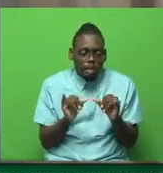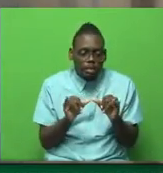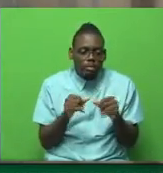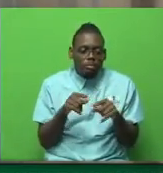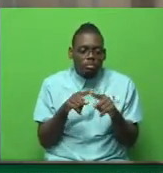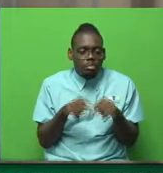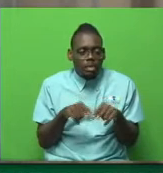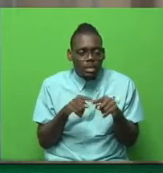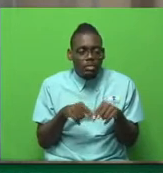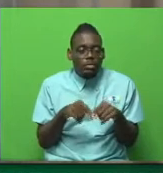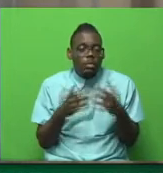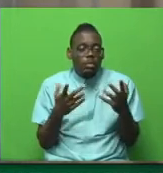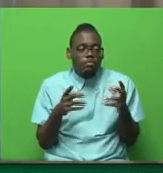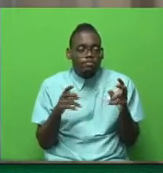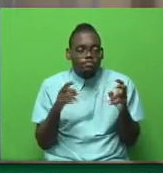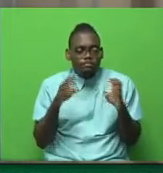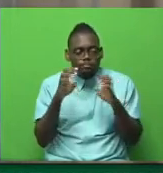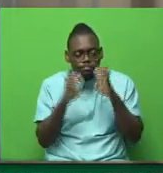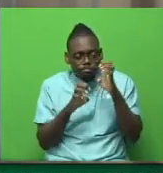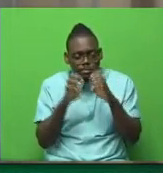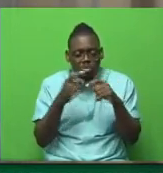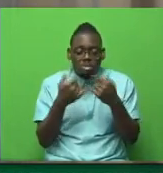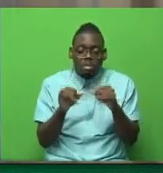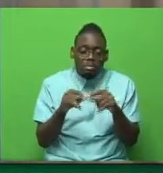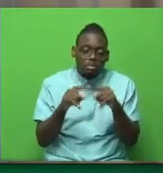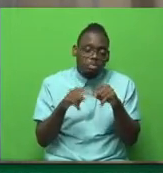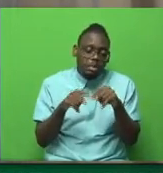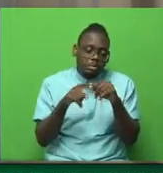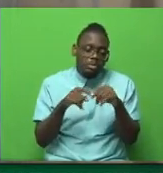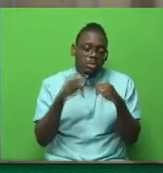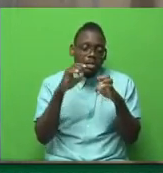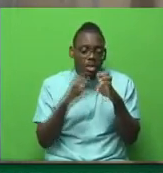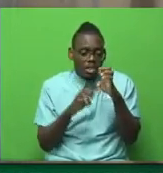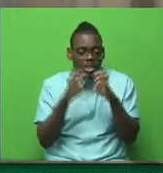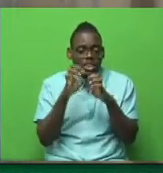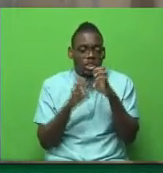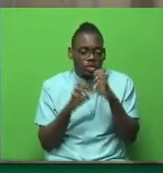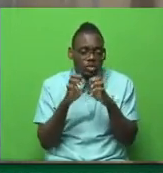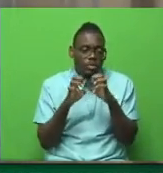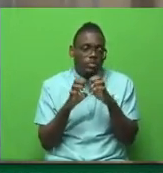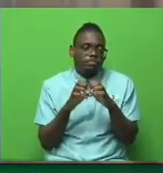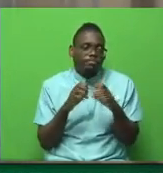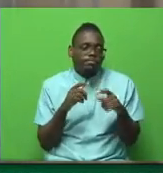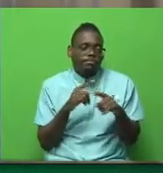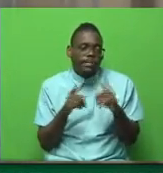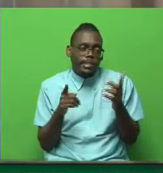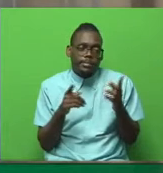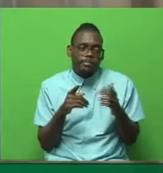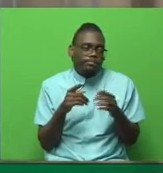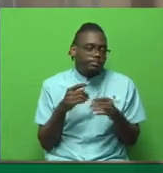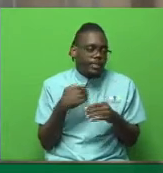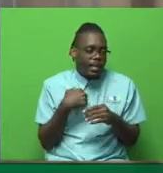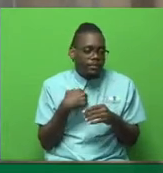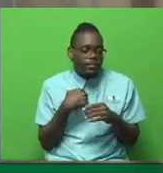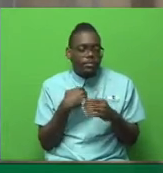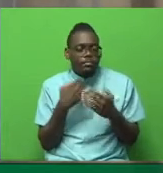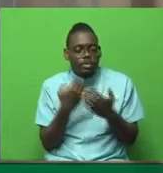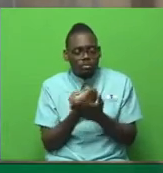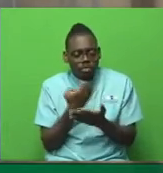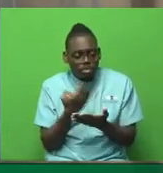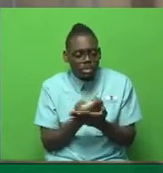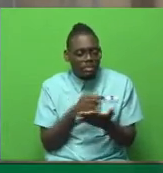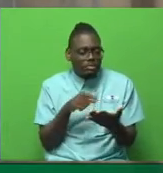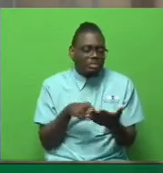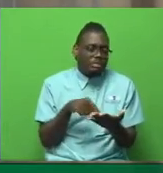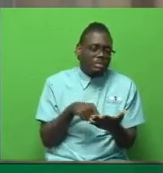and a failure to transformed the economy so now today when we have a situation where